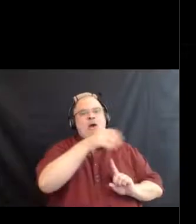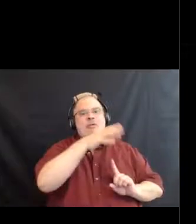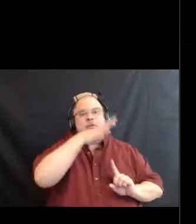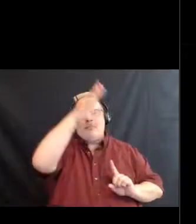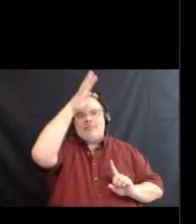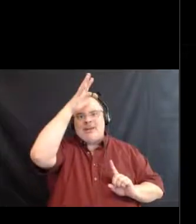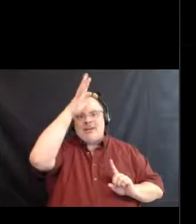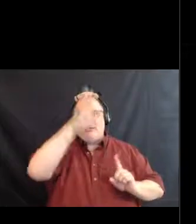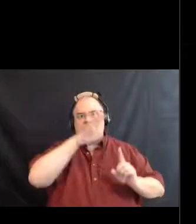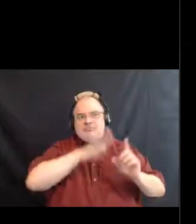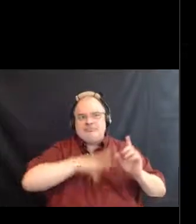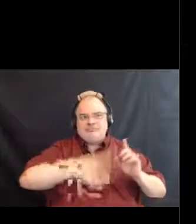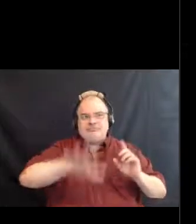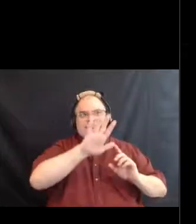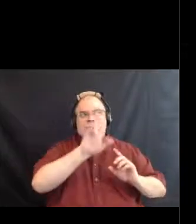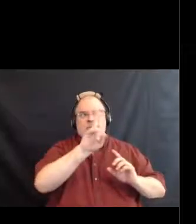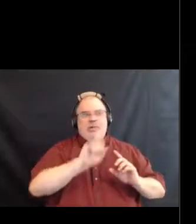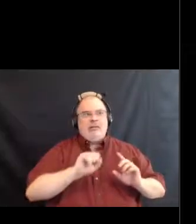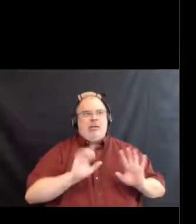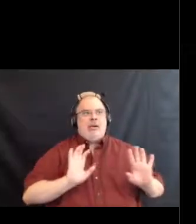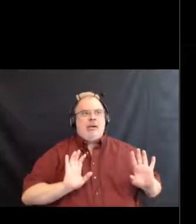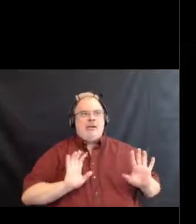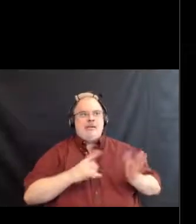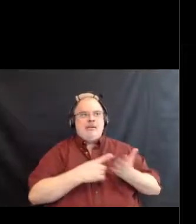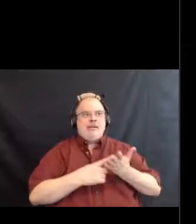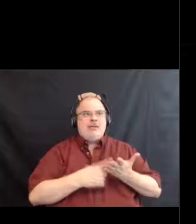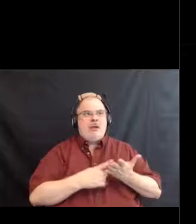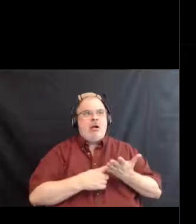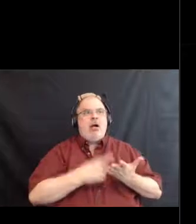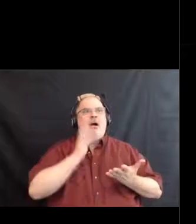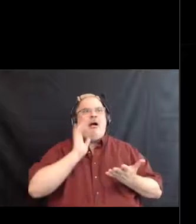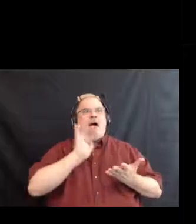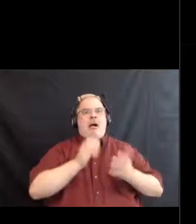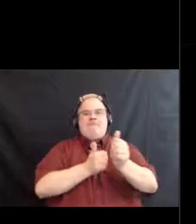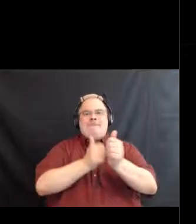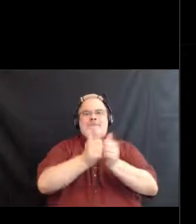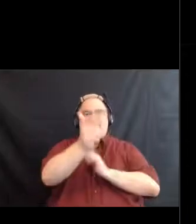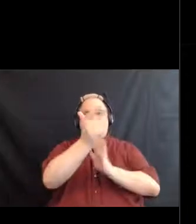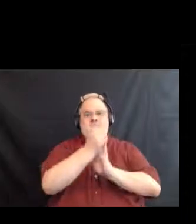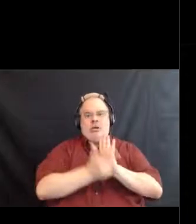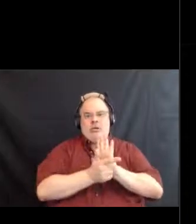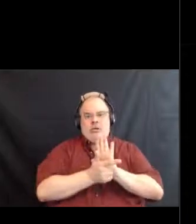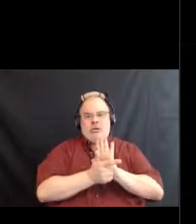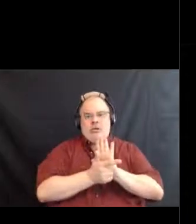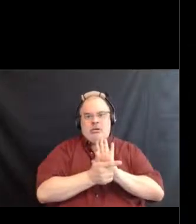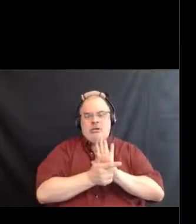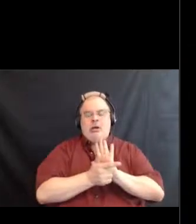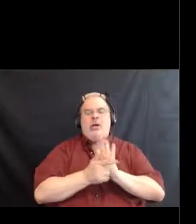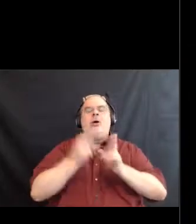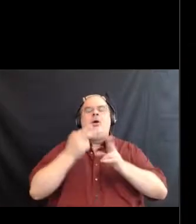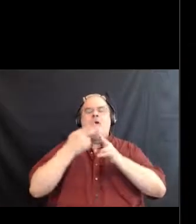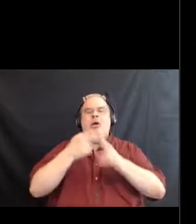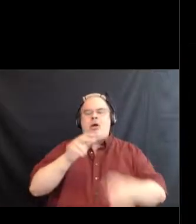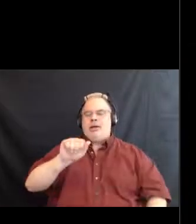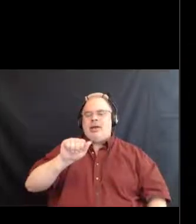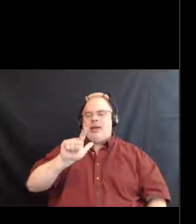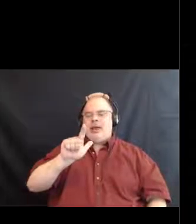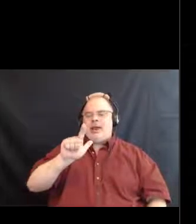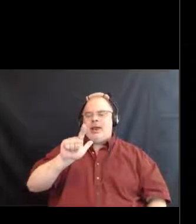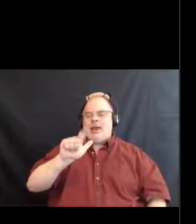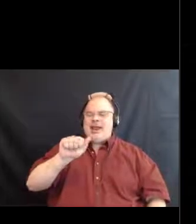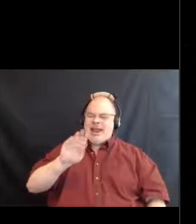table, finally were able to push legislation forward to pass known as the ABLE Act, which